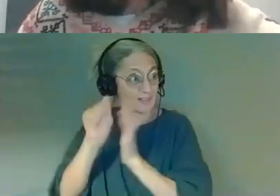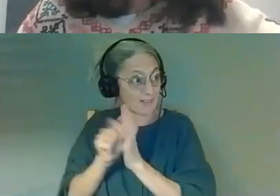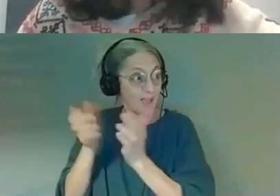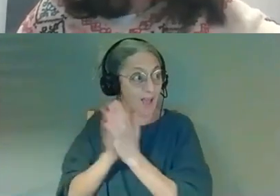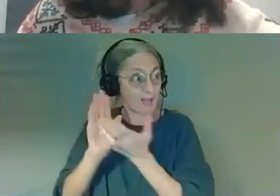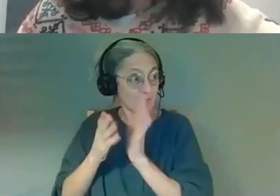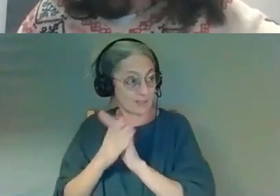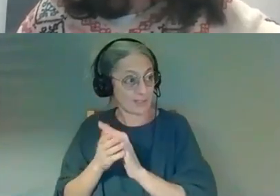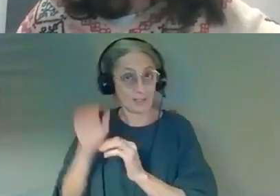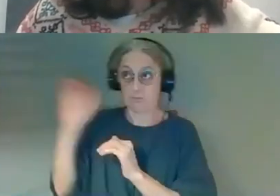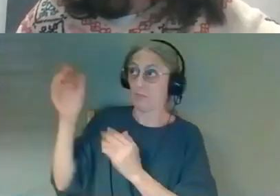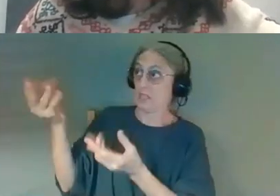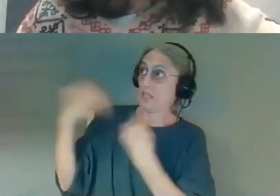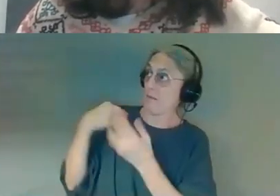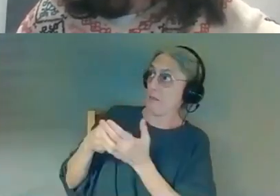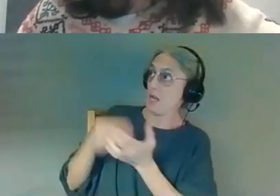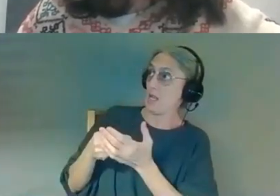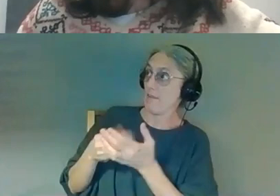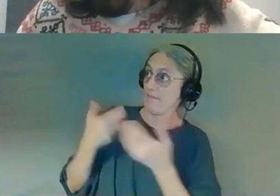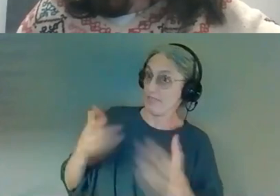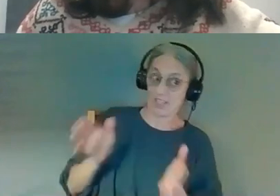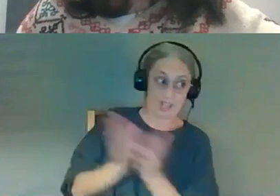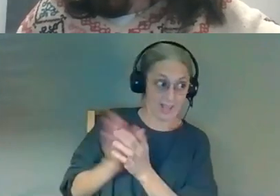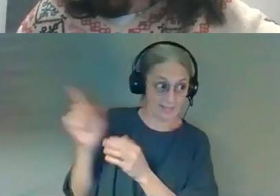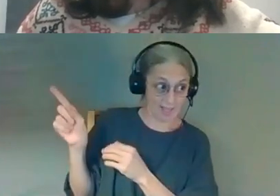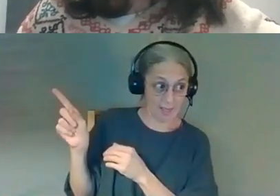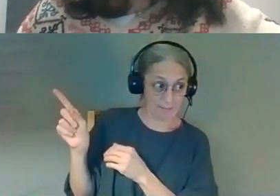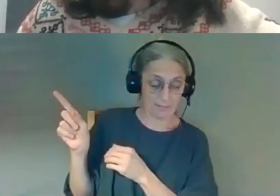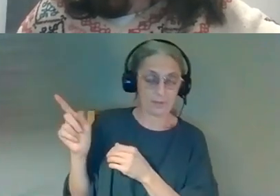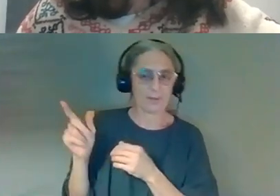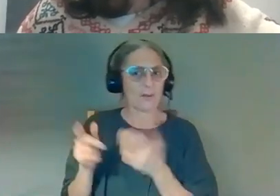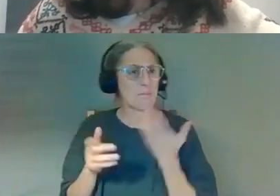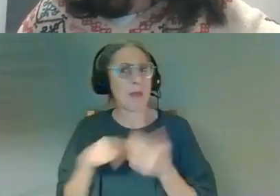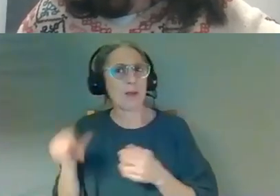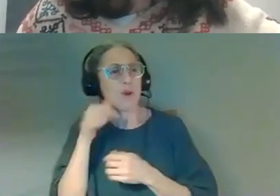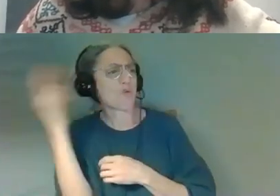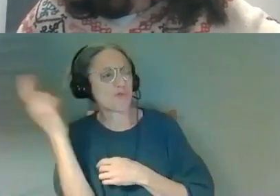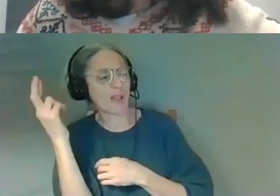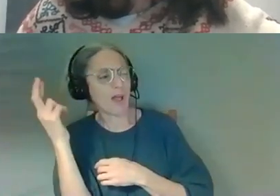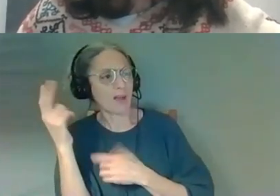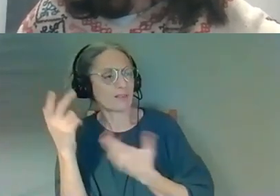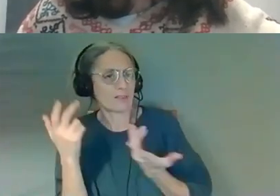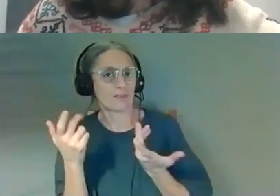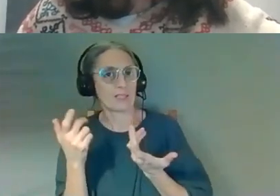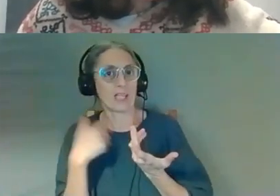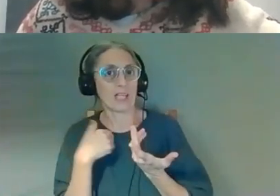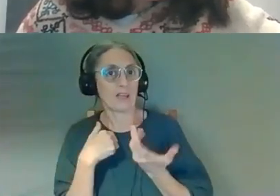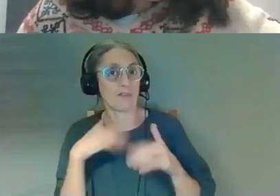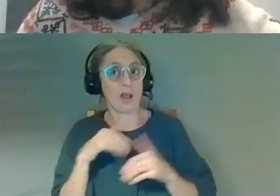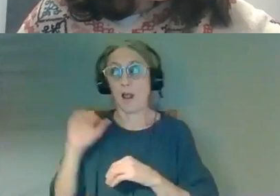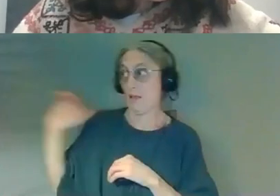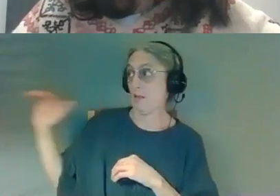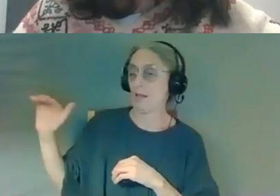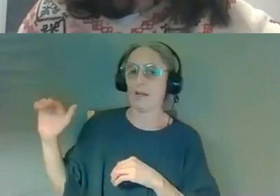Because if they don't know that you need the monies, then it's not going to go. You have to let folks know what's needed.